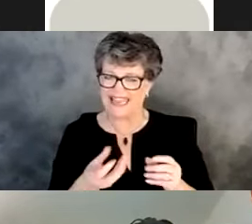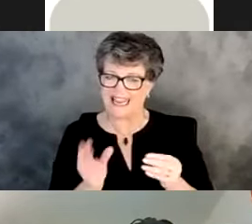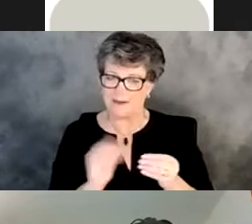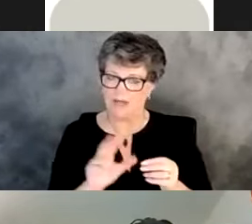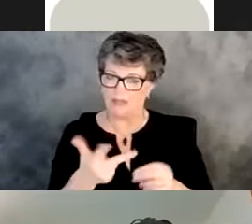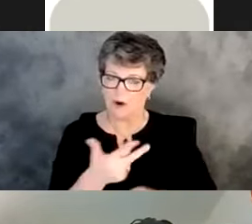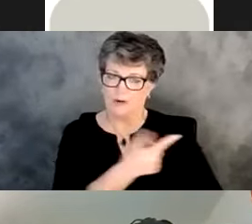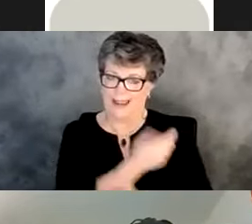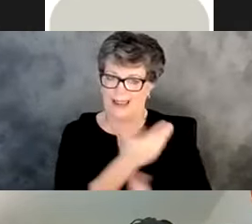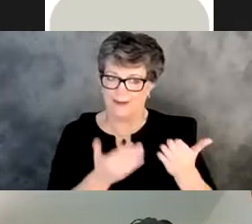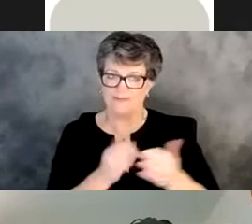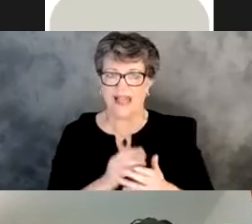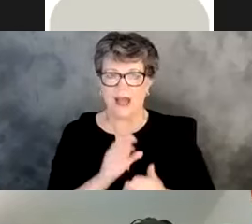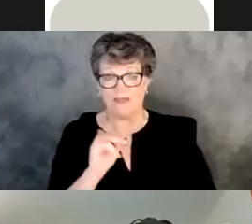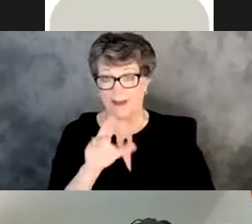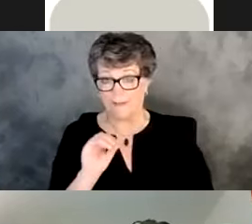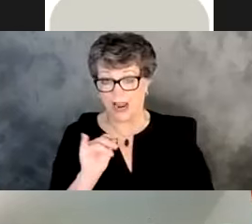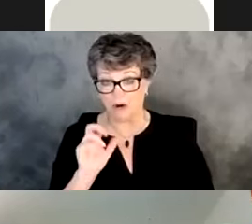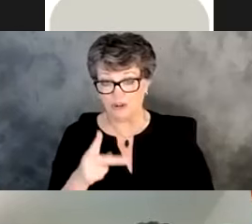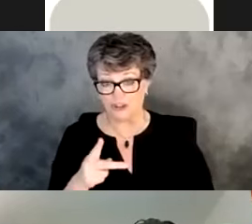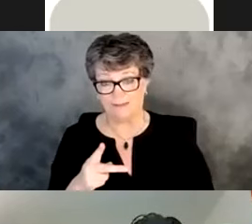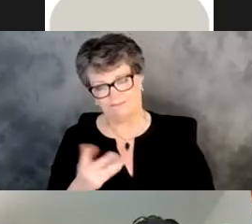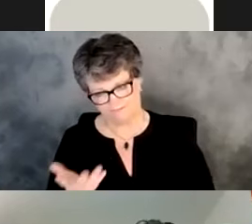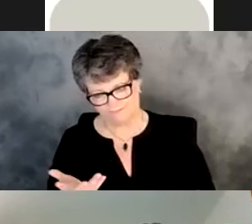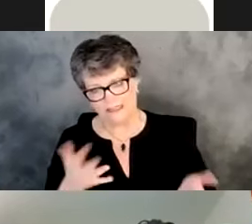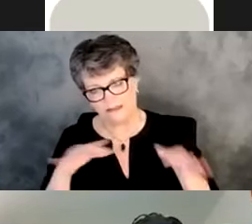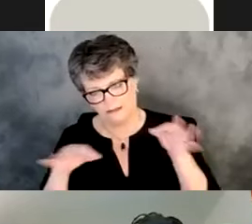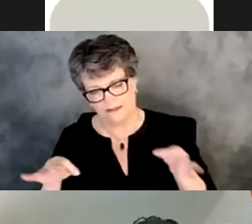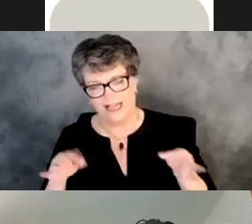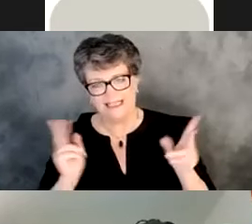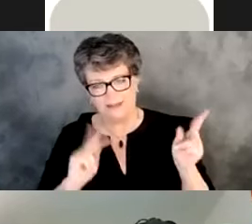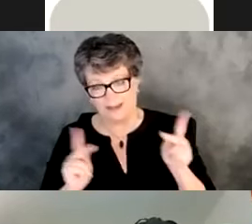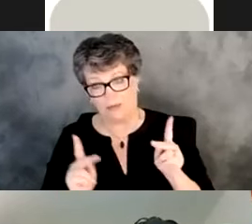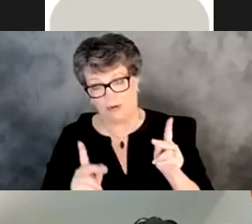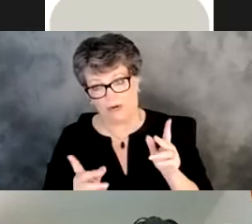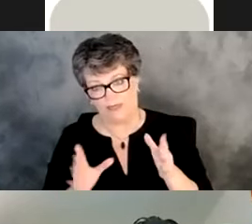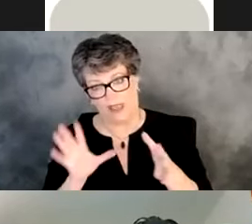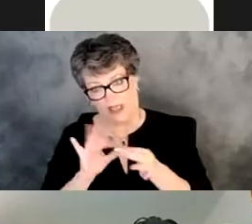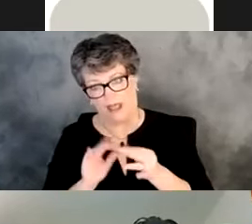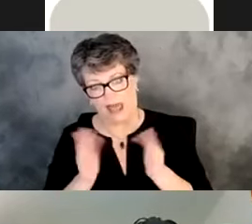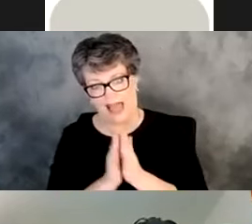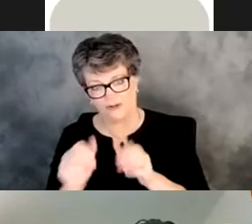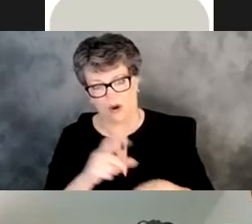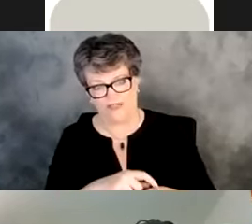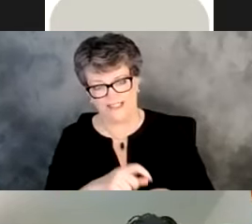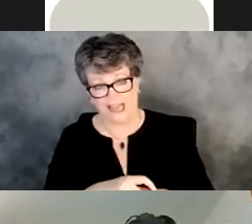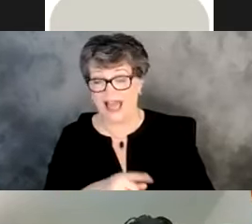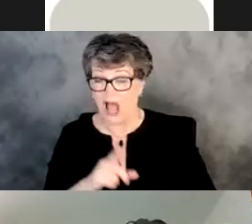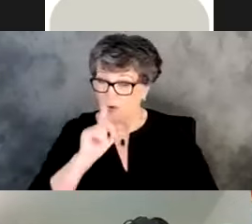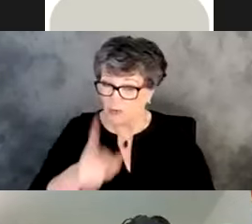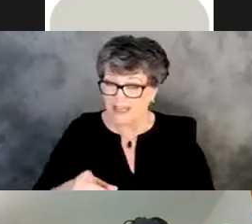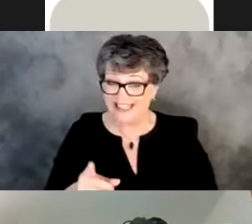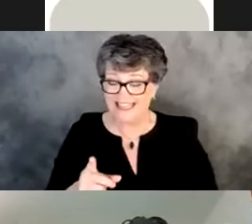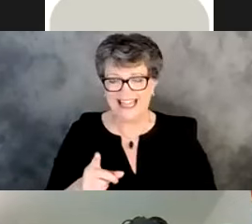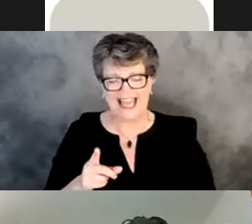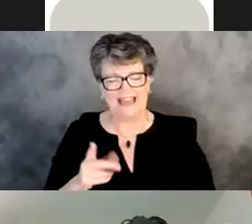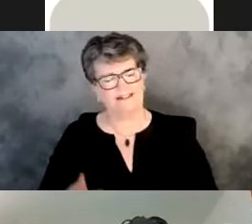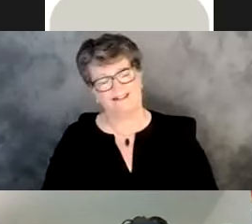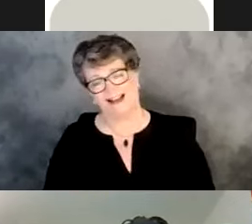about this microchip thing, just because people bring it up. Because that was the reality, and the humility is